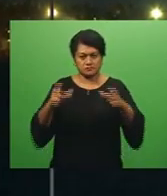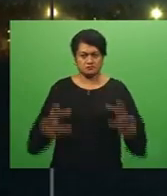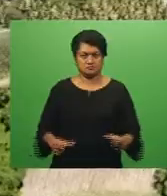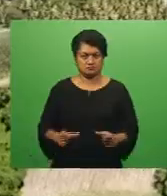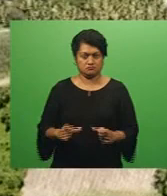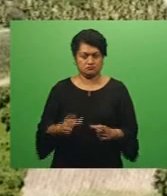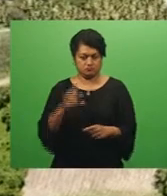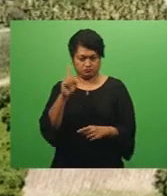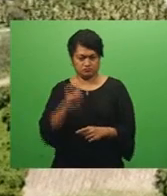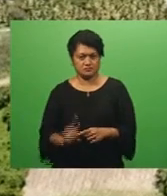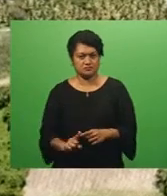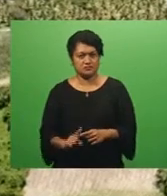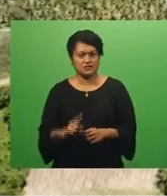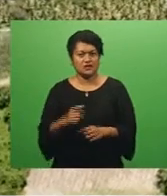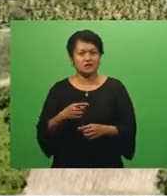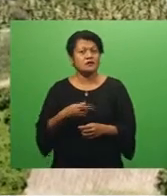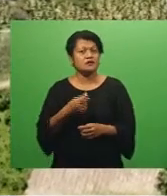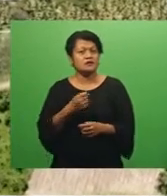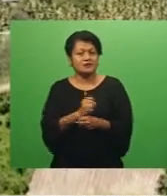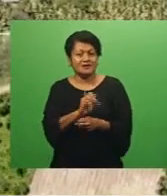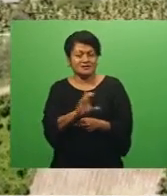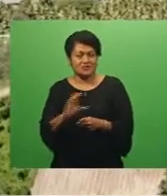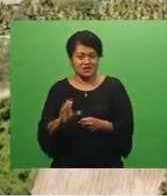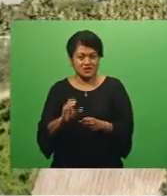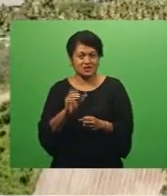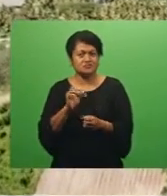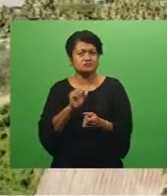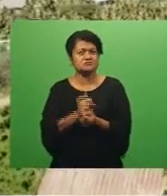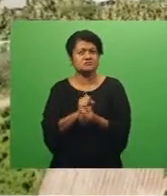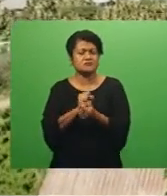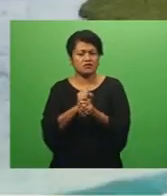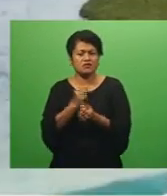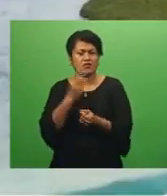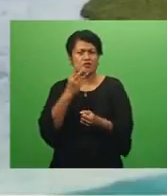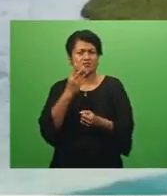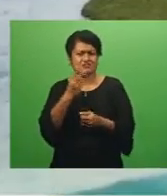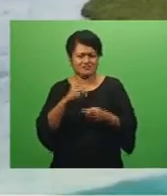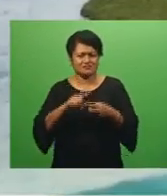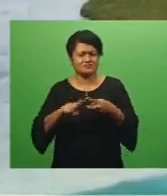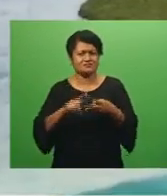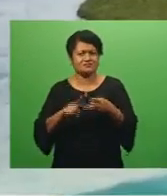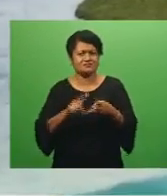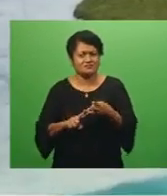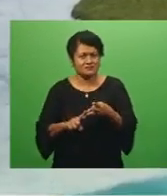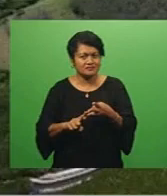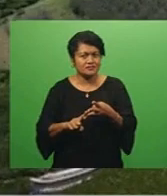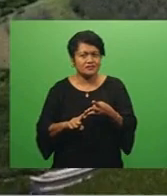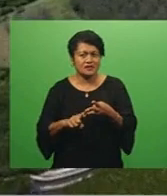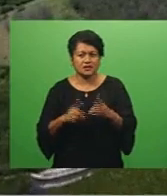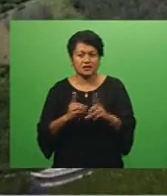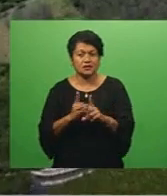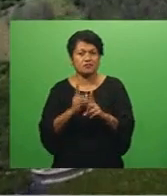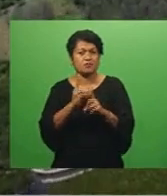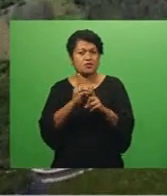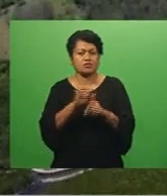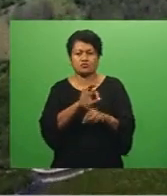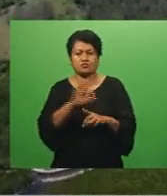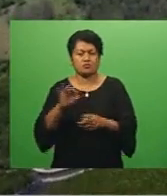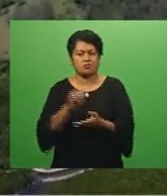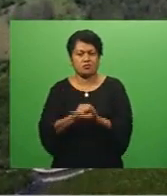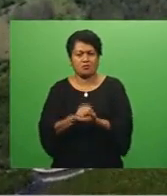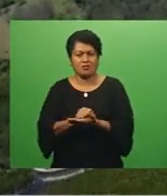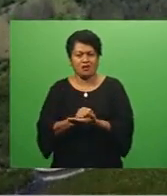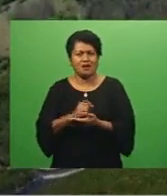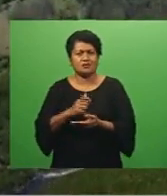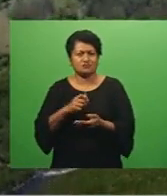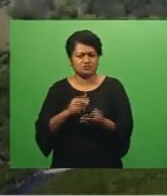today. Freesoul Real Estate Development was charged with 3 counts of undertaking unauthorized development and failure to comply with a prohibition